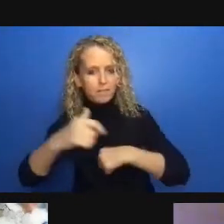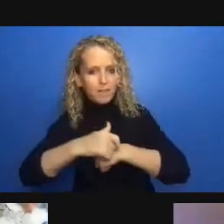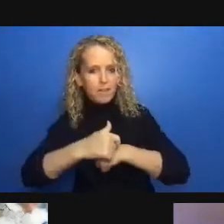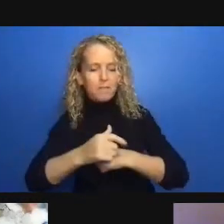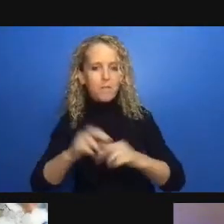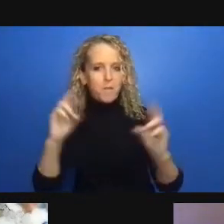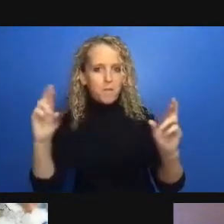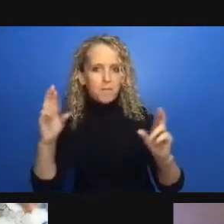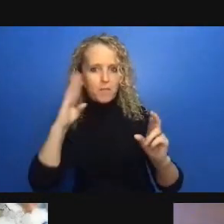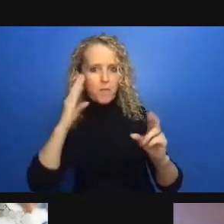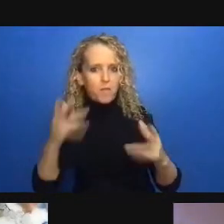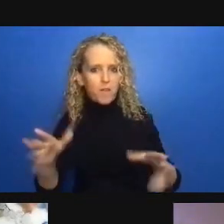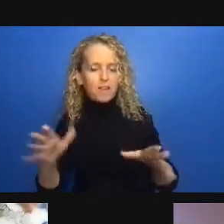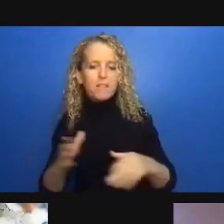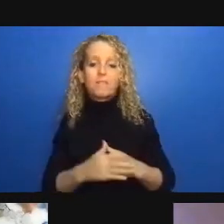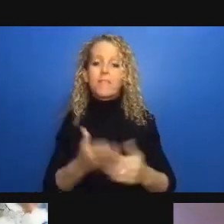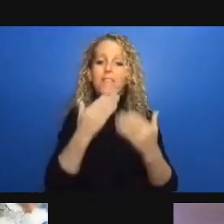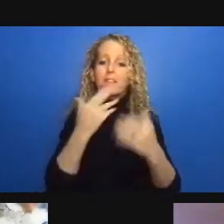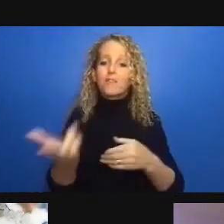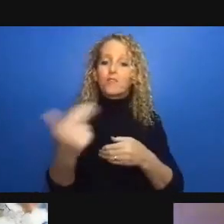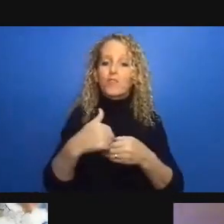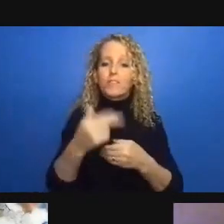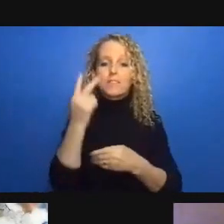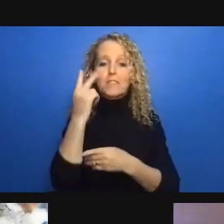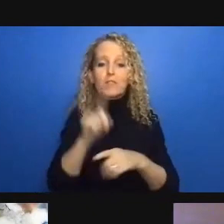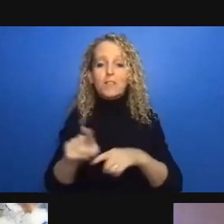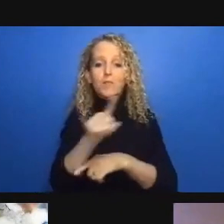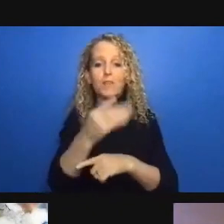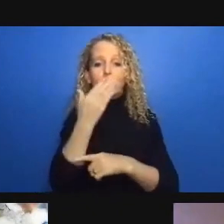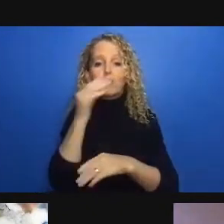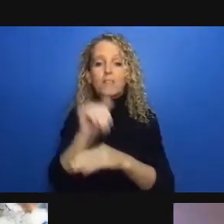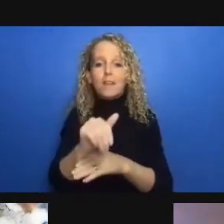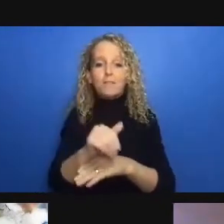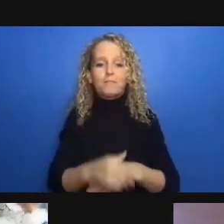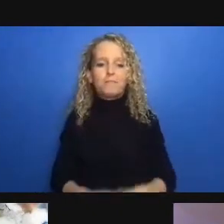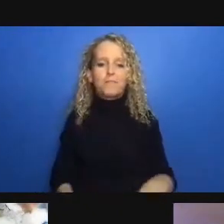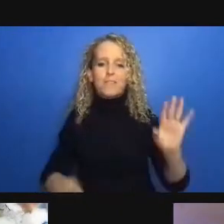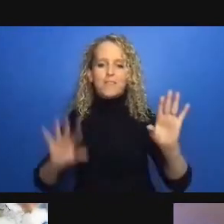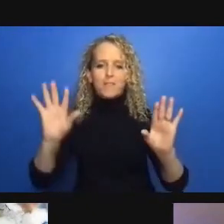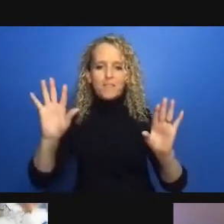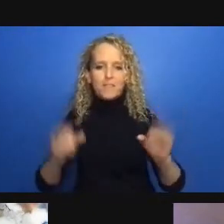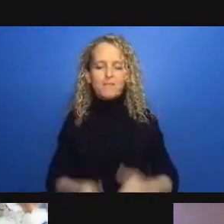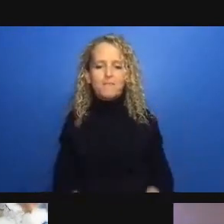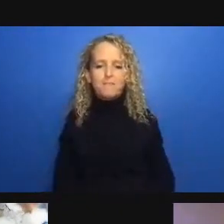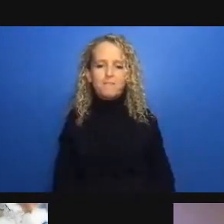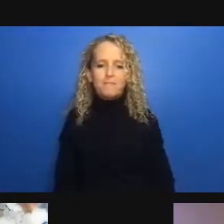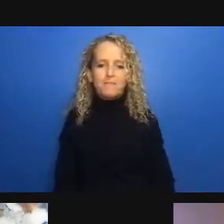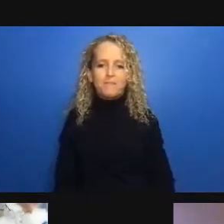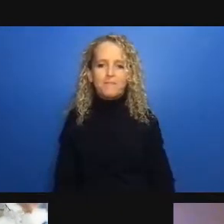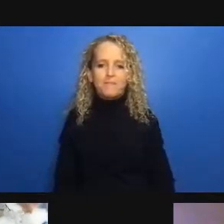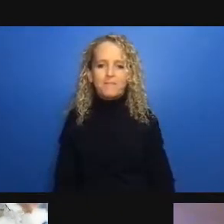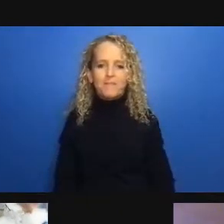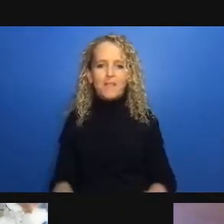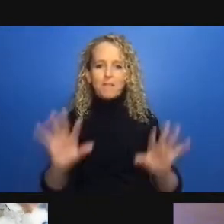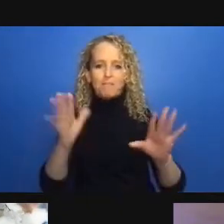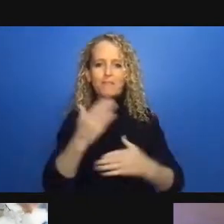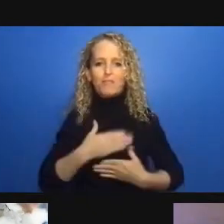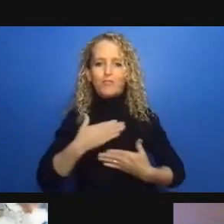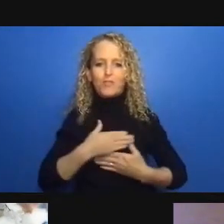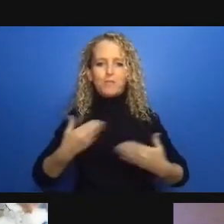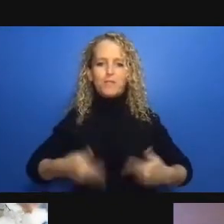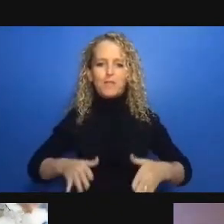And we will see you next week. Have a great night. Thank you, everybody. Thank you. Be mighty in your jammies.